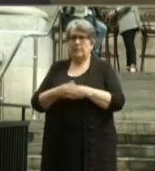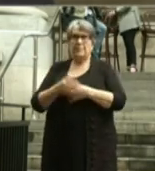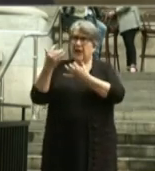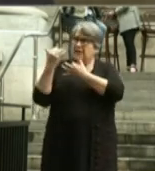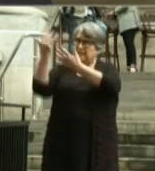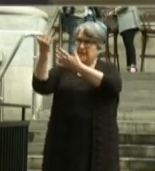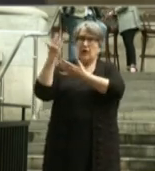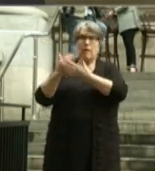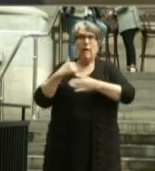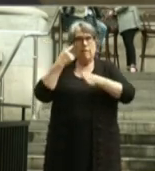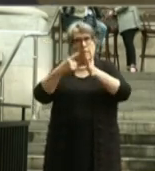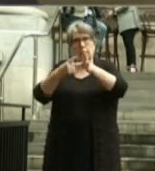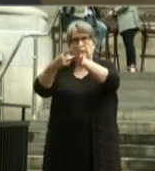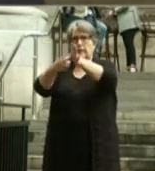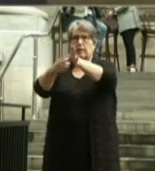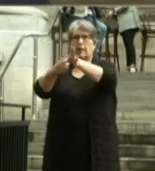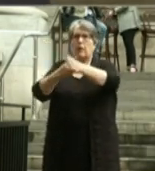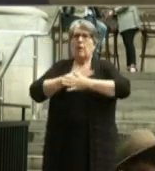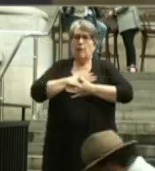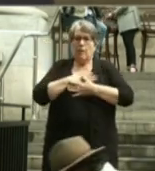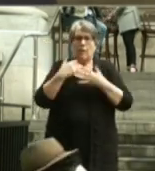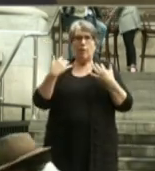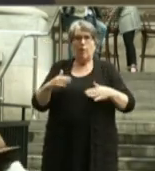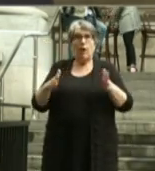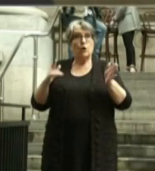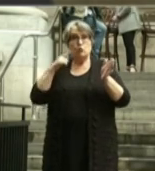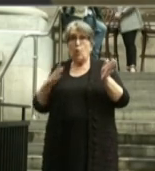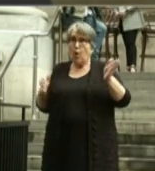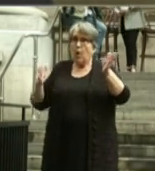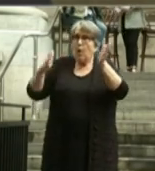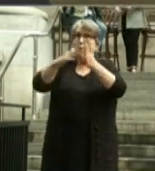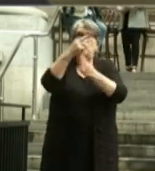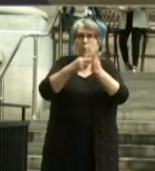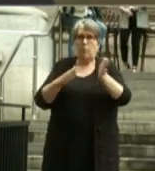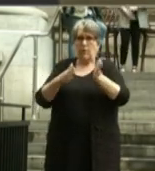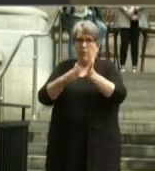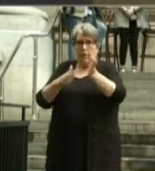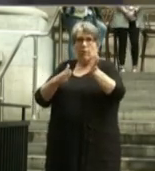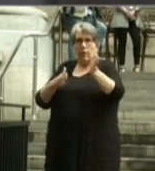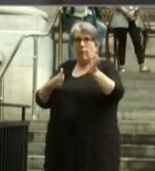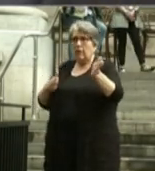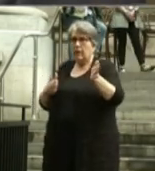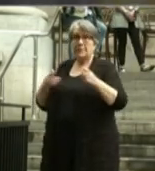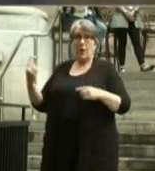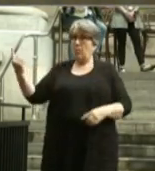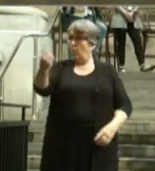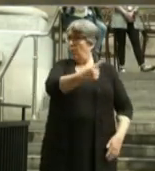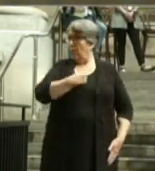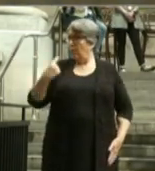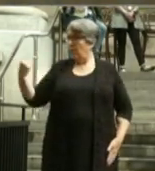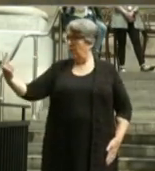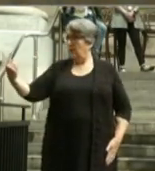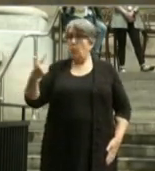Stats that come together every year in the heartbreaking Closing the Gap report. But all of us, at some